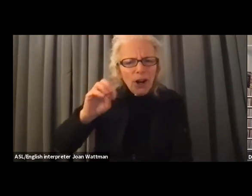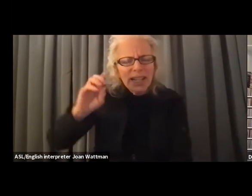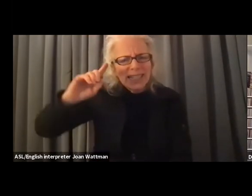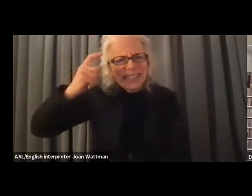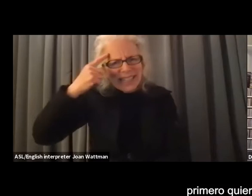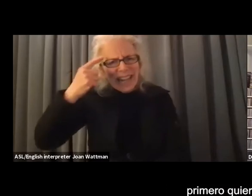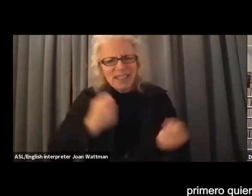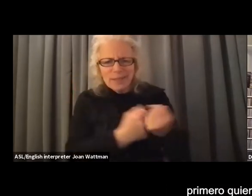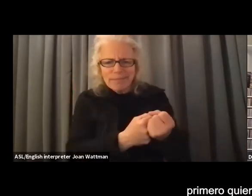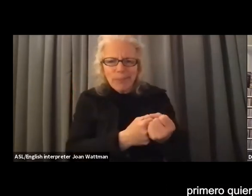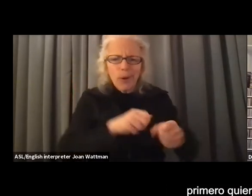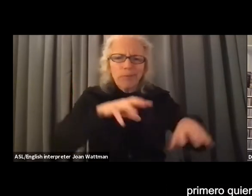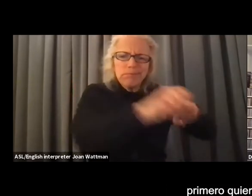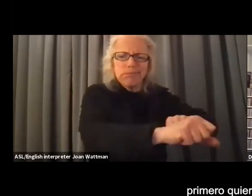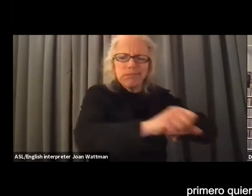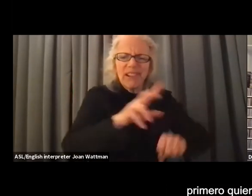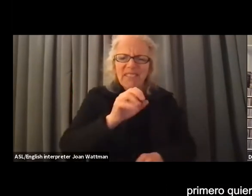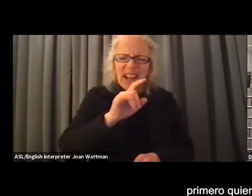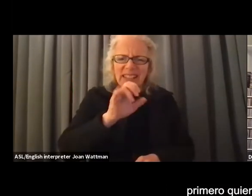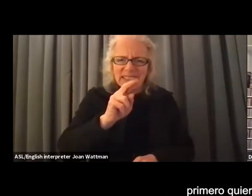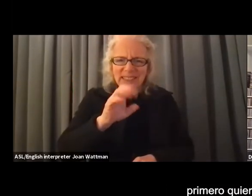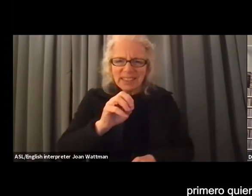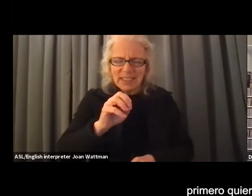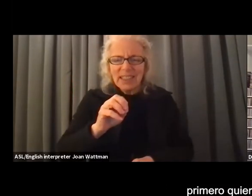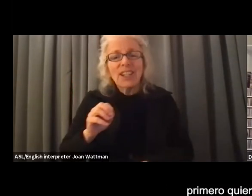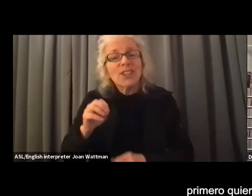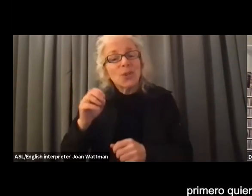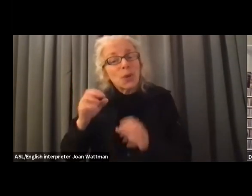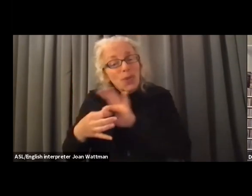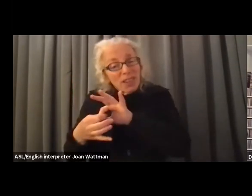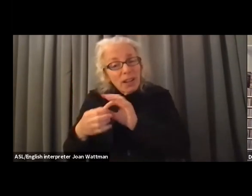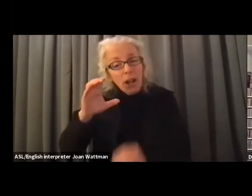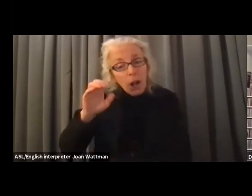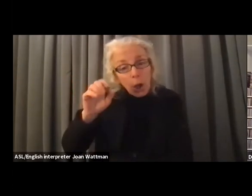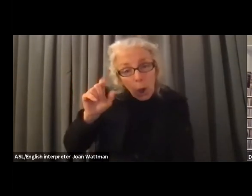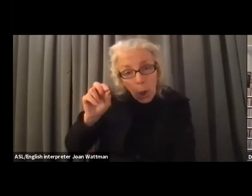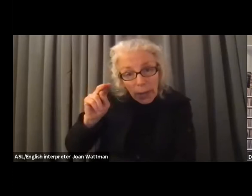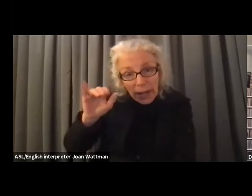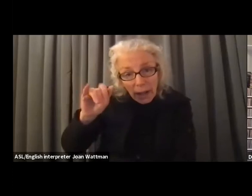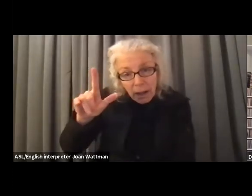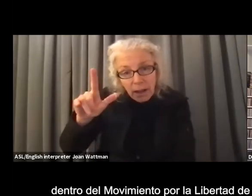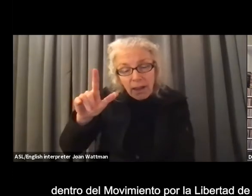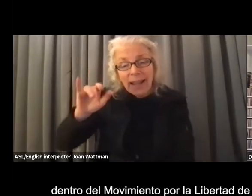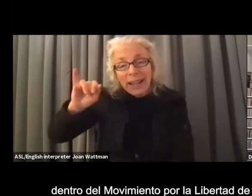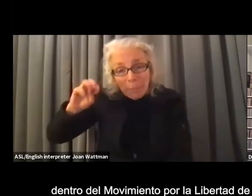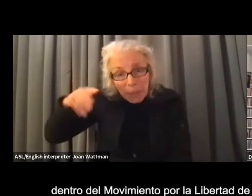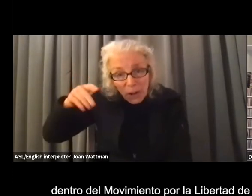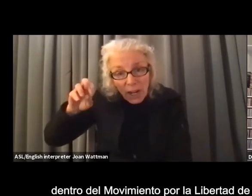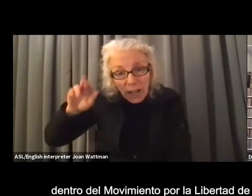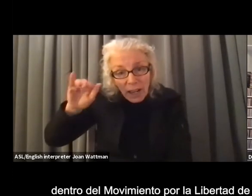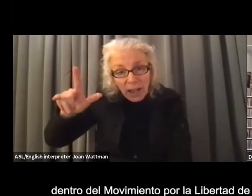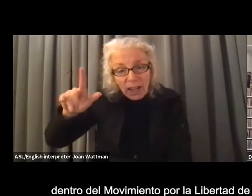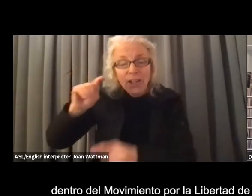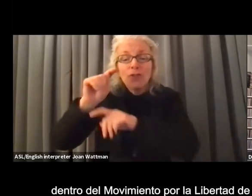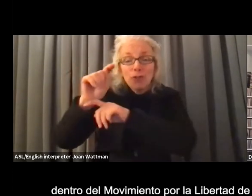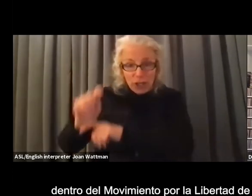parts. First, I want to talk about the anti-imperialist and anti-colonial and internationalist tradition within the US Black